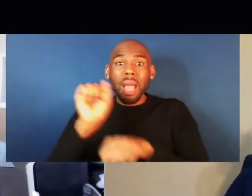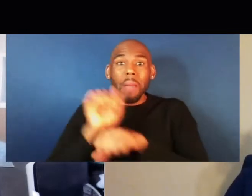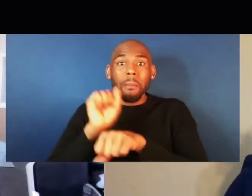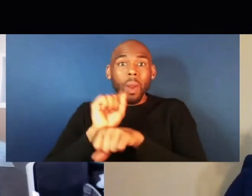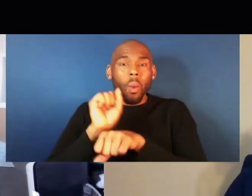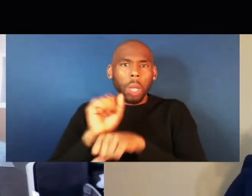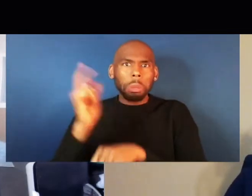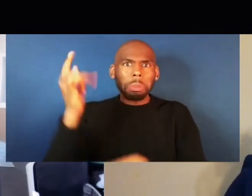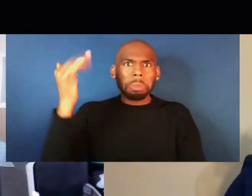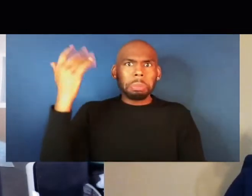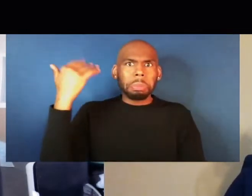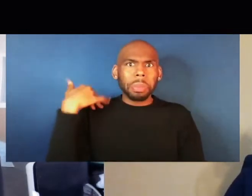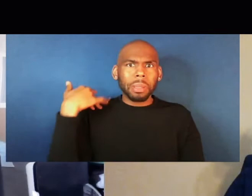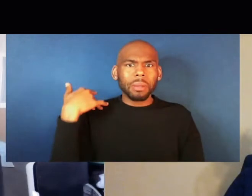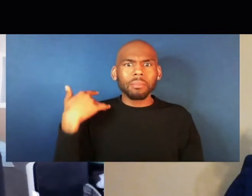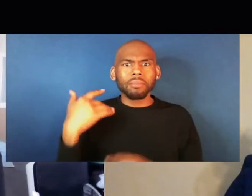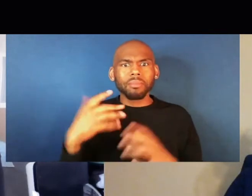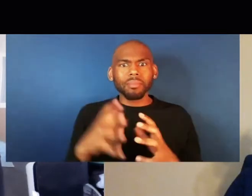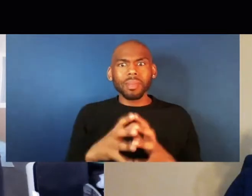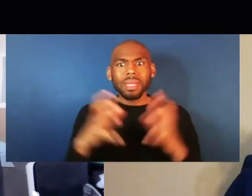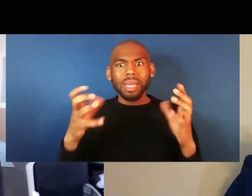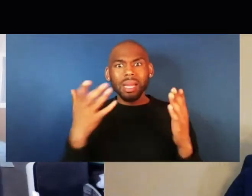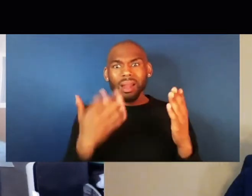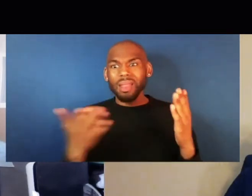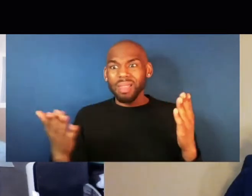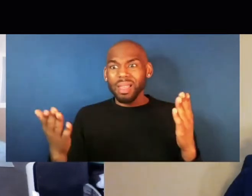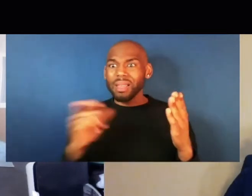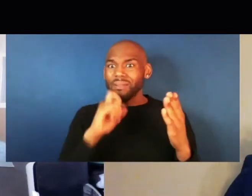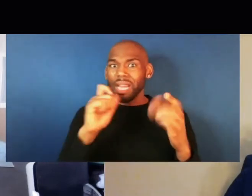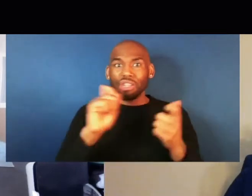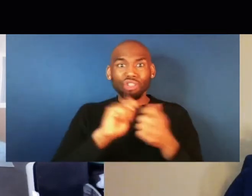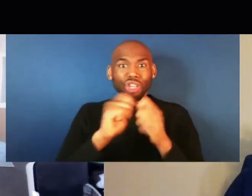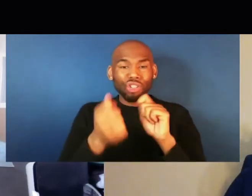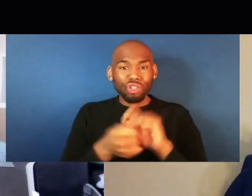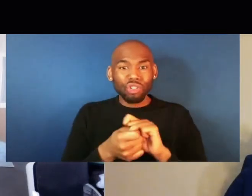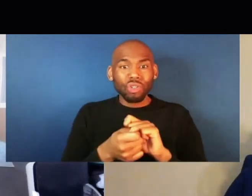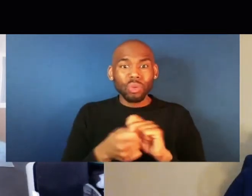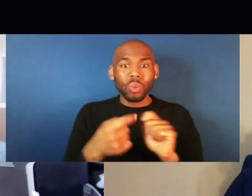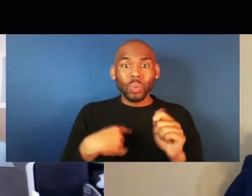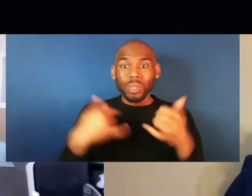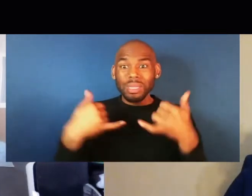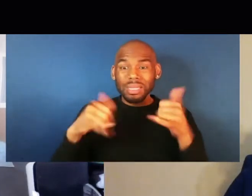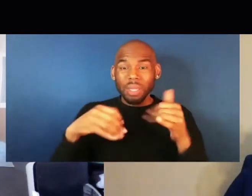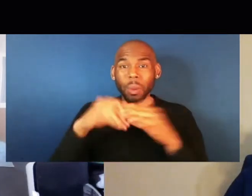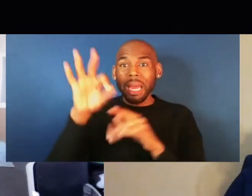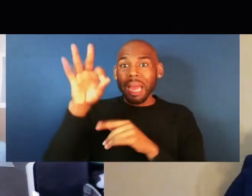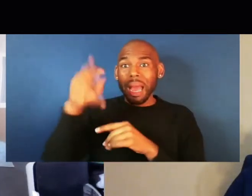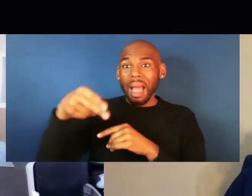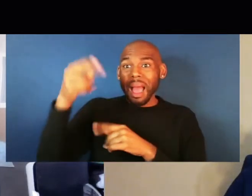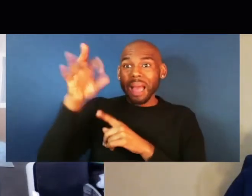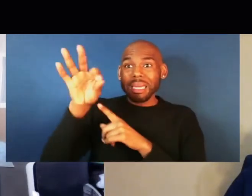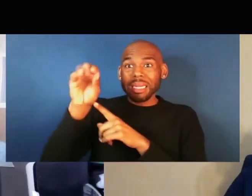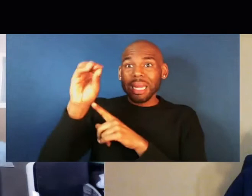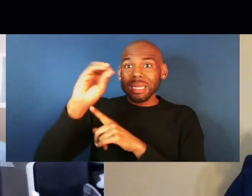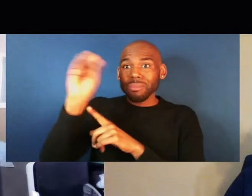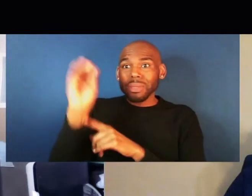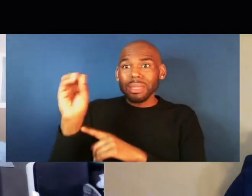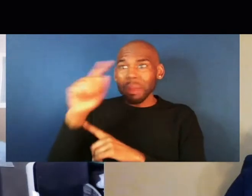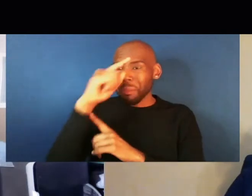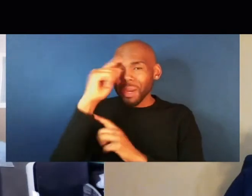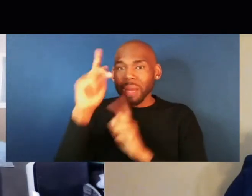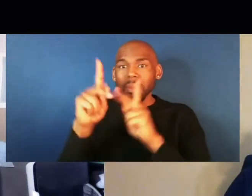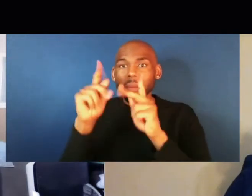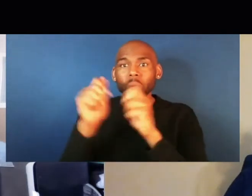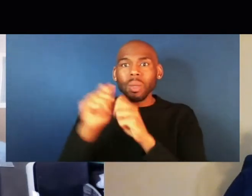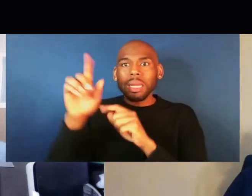98%. So, and things haven't really changed since then. We were still in the high 90s,